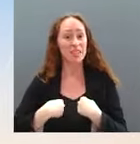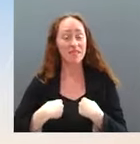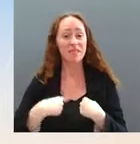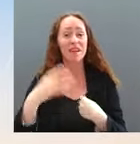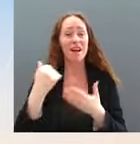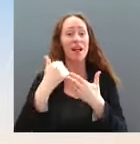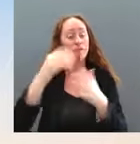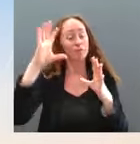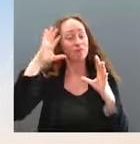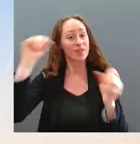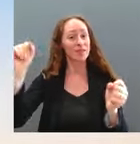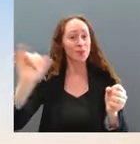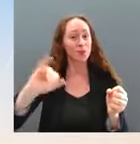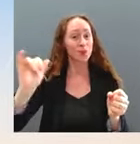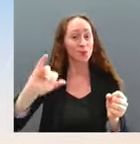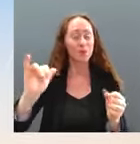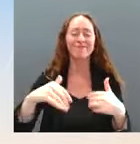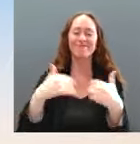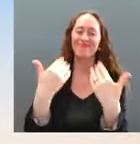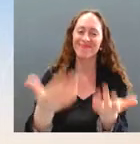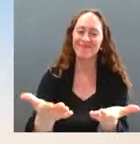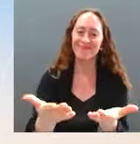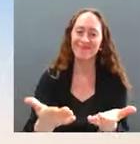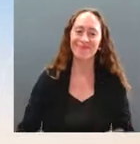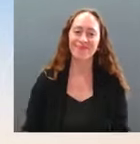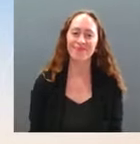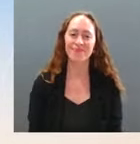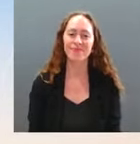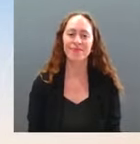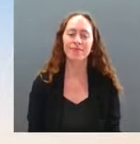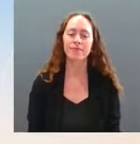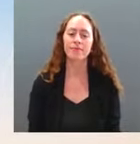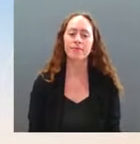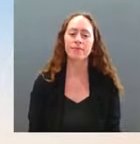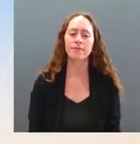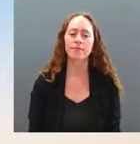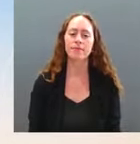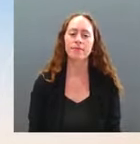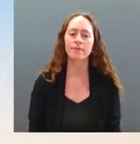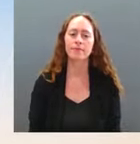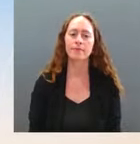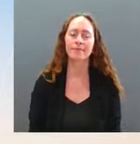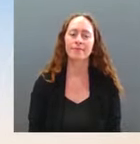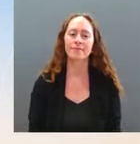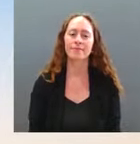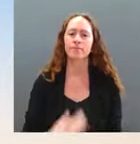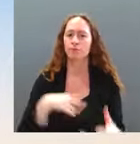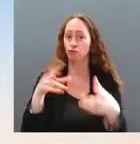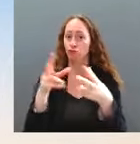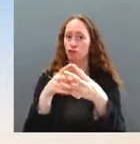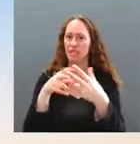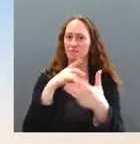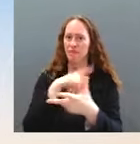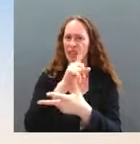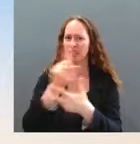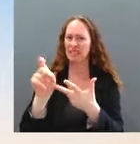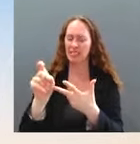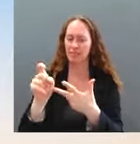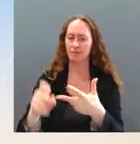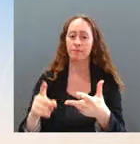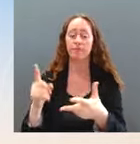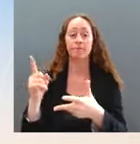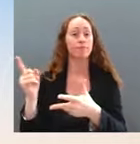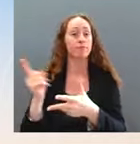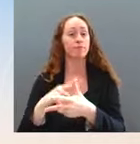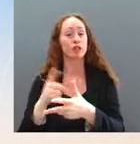things. Thanks so much. Ukraine's foreign minister admitted today made it very clear that his country needs more weapons and needs them fast. I'm wondering